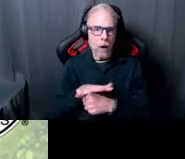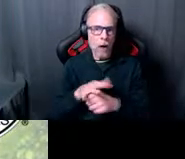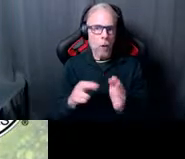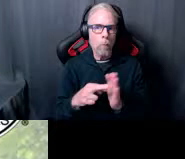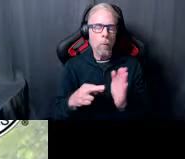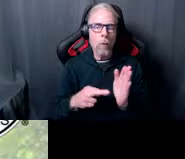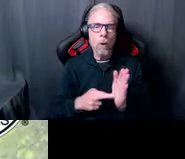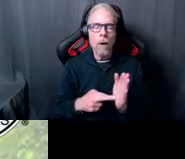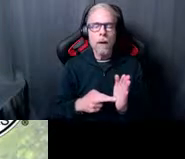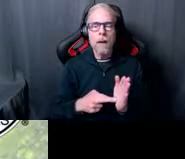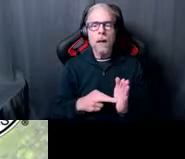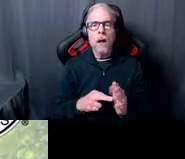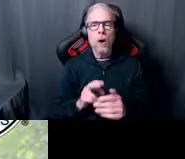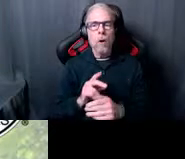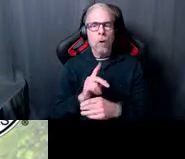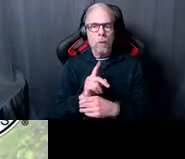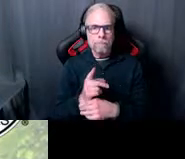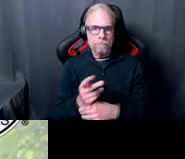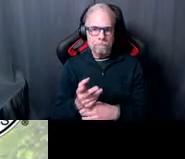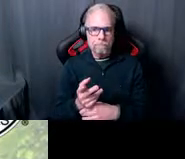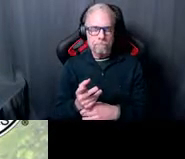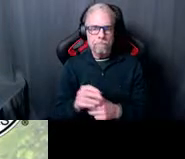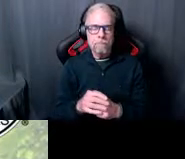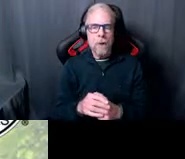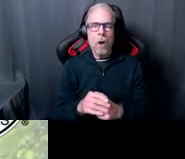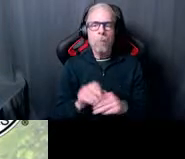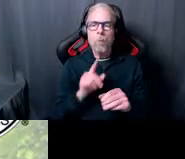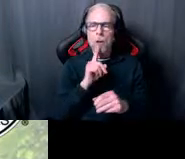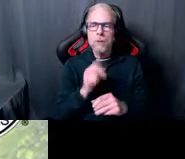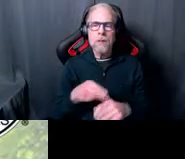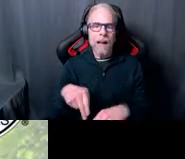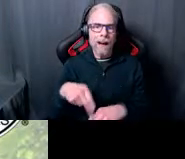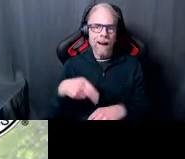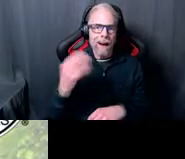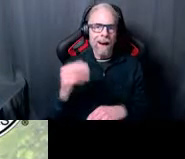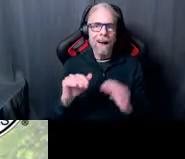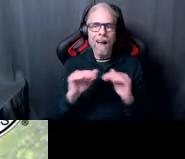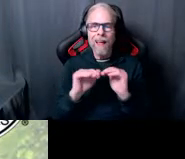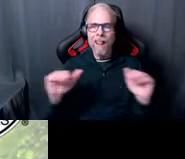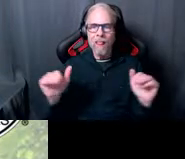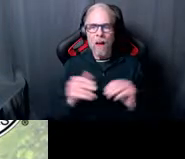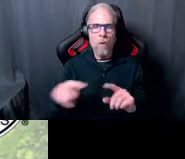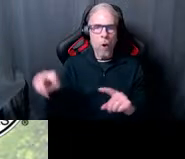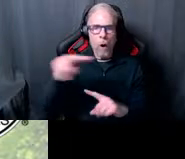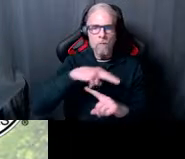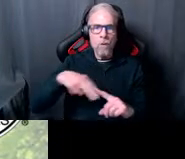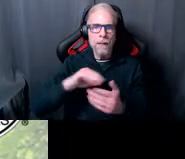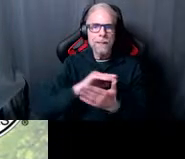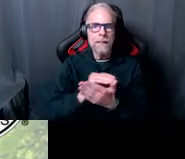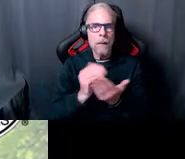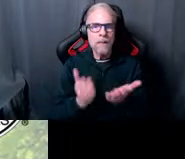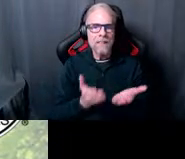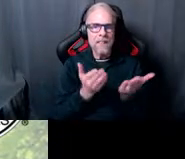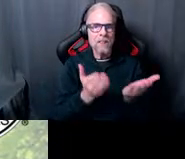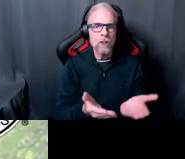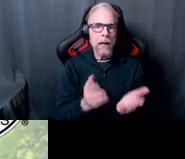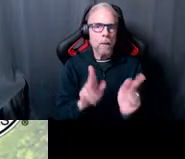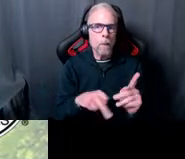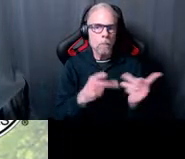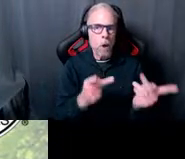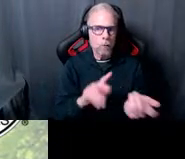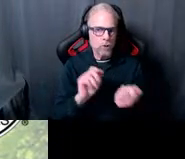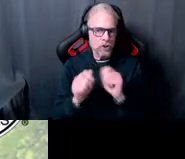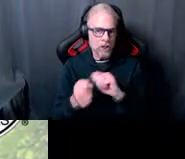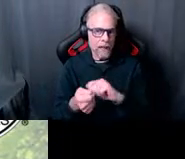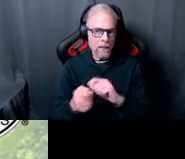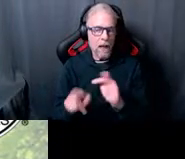just really going to do a high level overview of some of the suggested changes or the proposed changes. And